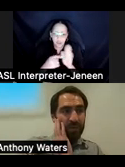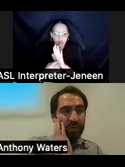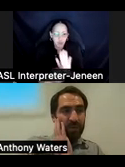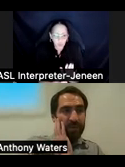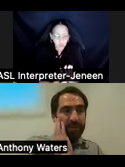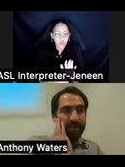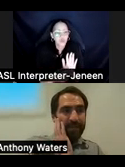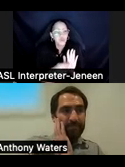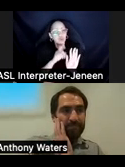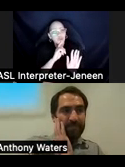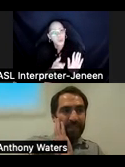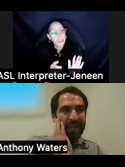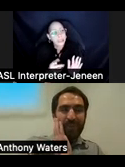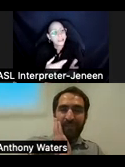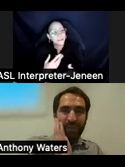how